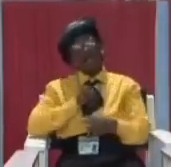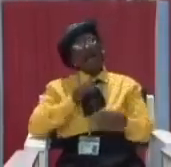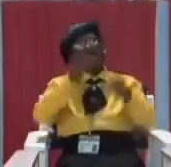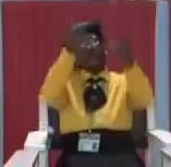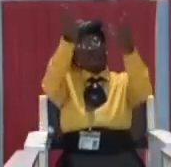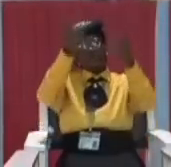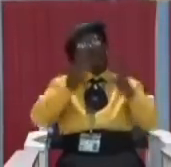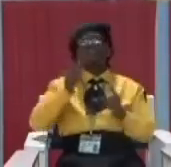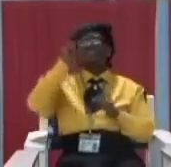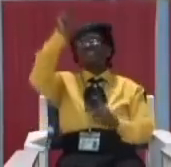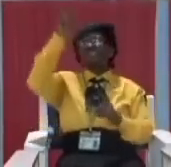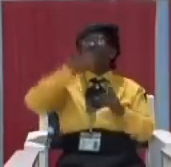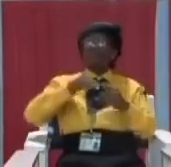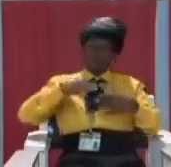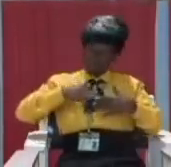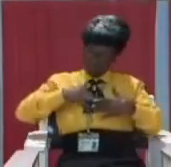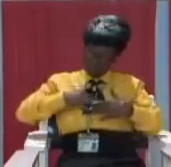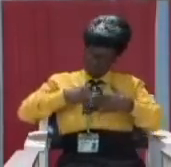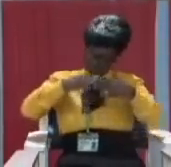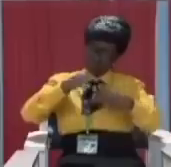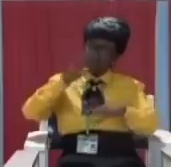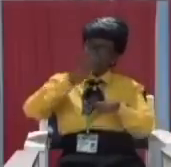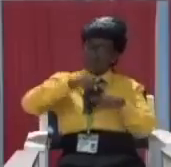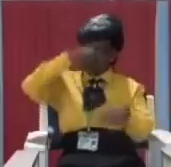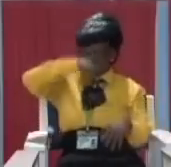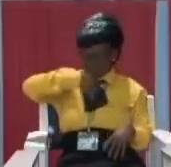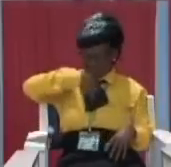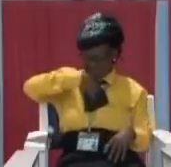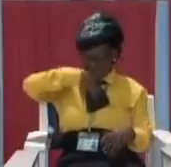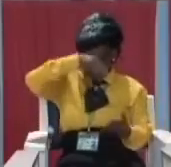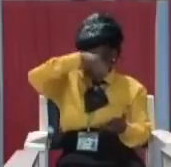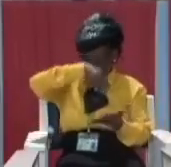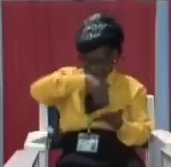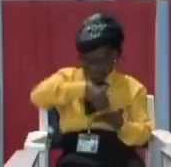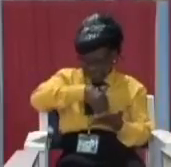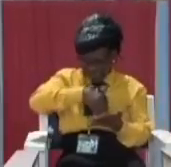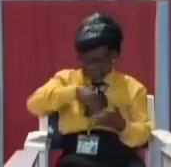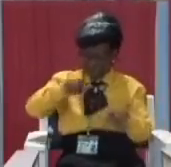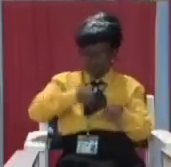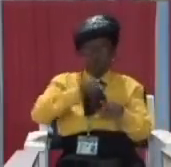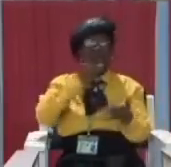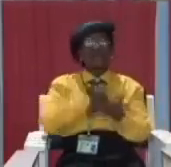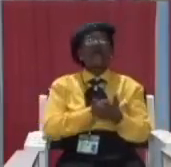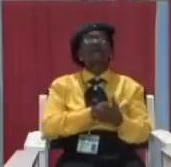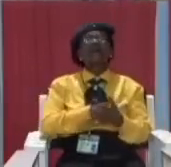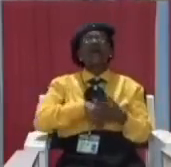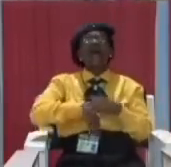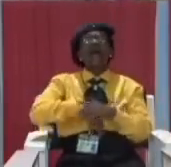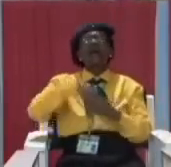again so that out of nothing, something great can come.